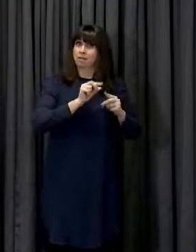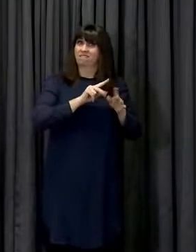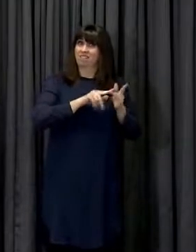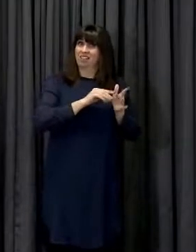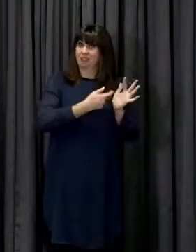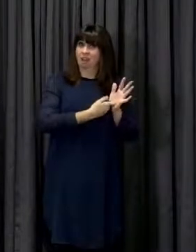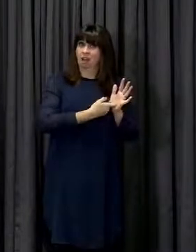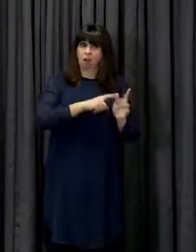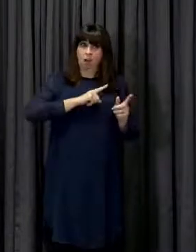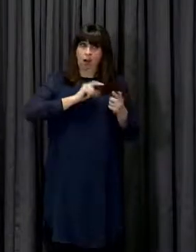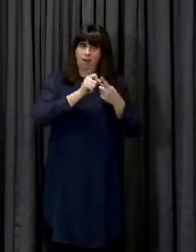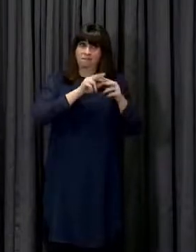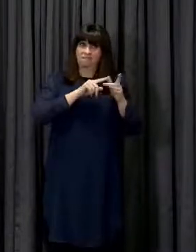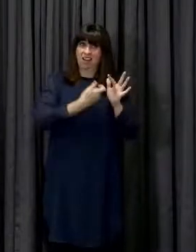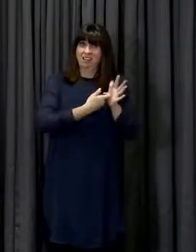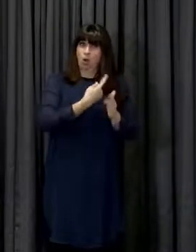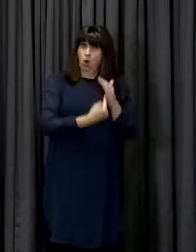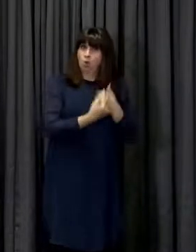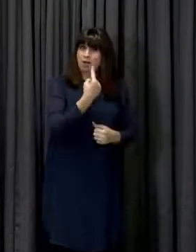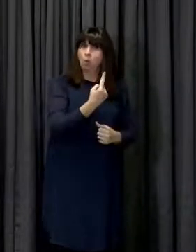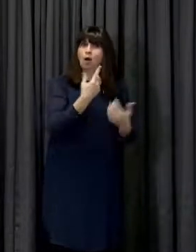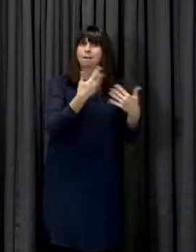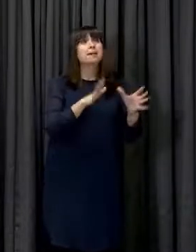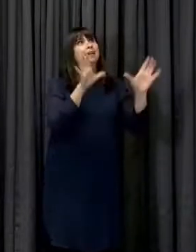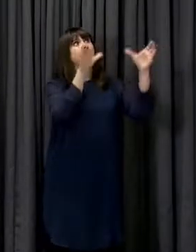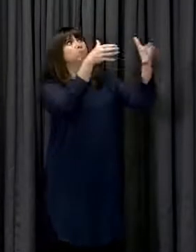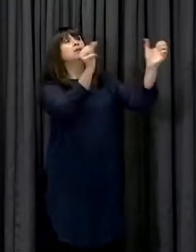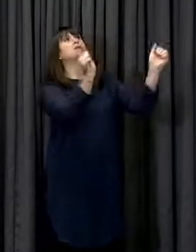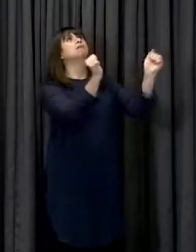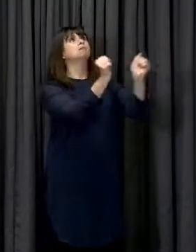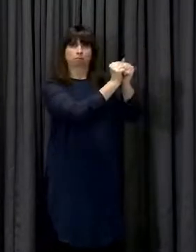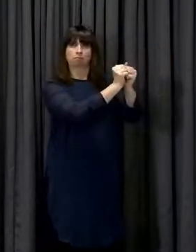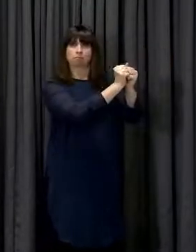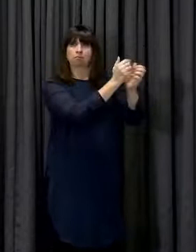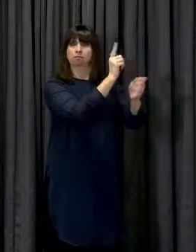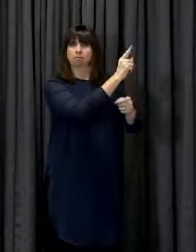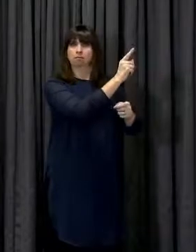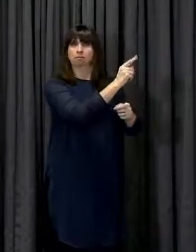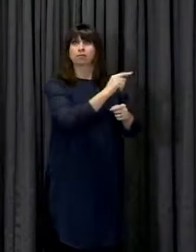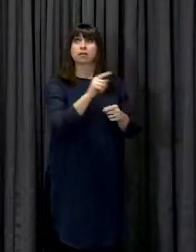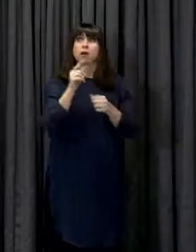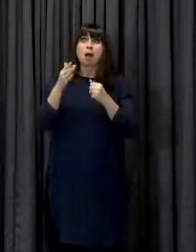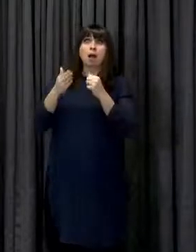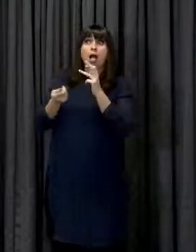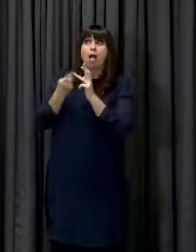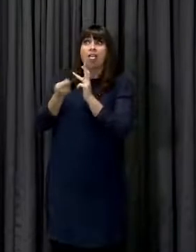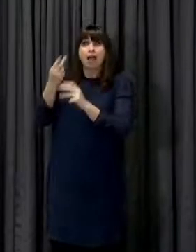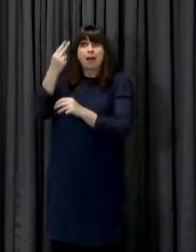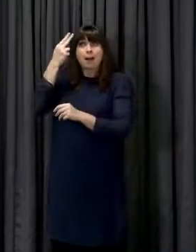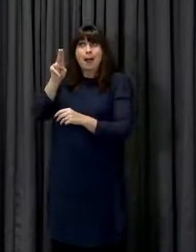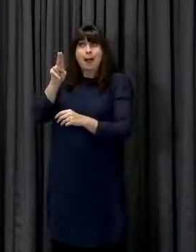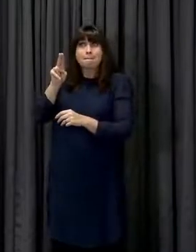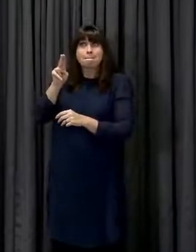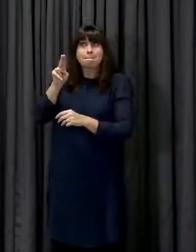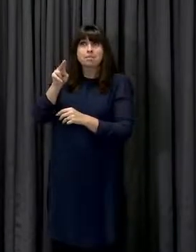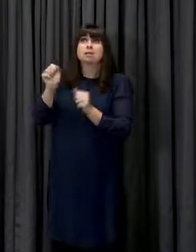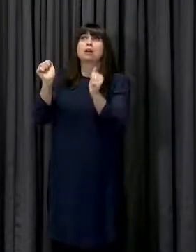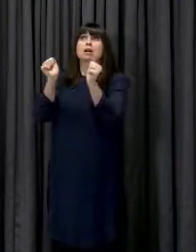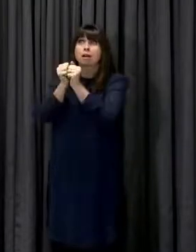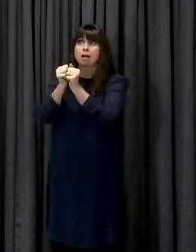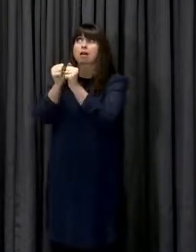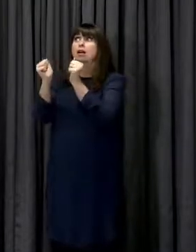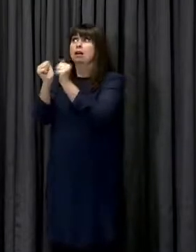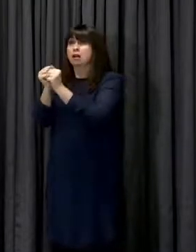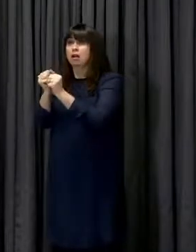only one, and it'll then be about further vaccine approval given by the regulator and how we then deliver rollout for that.